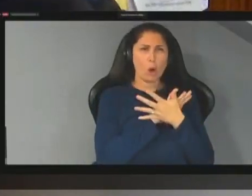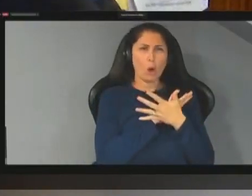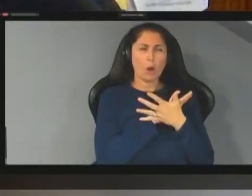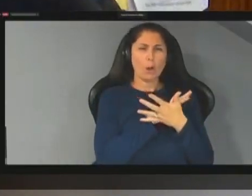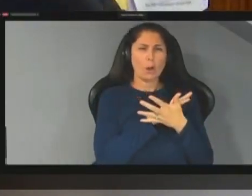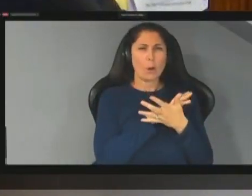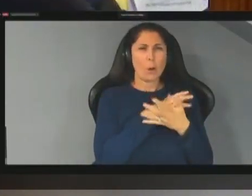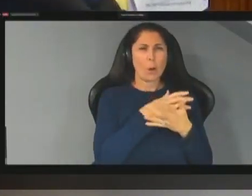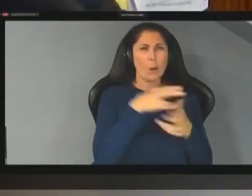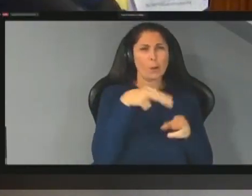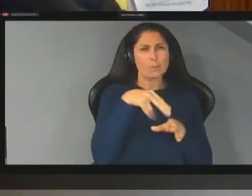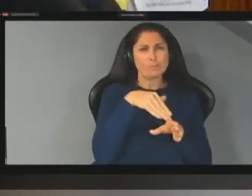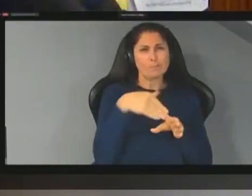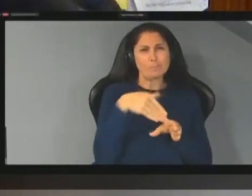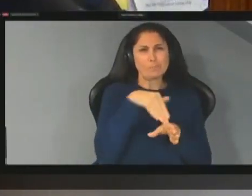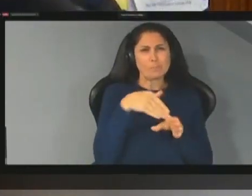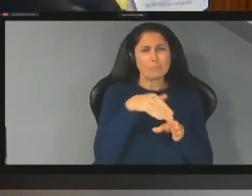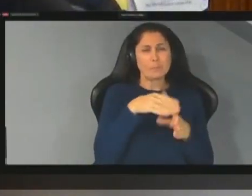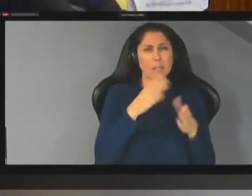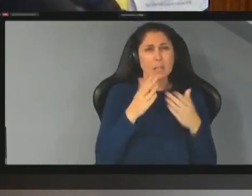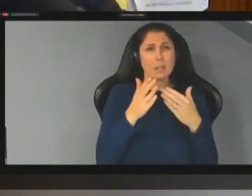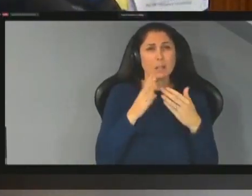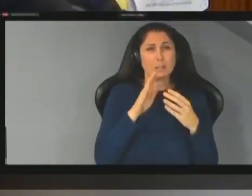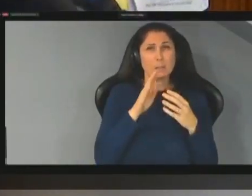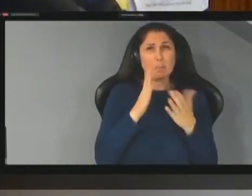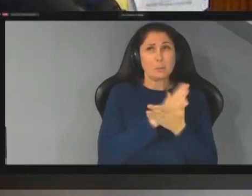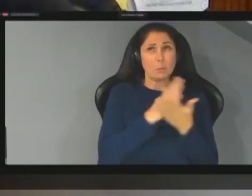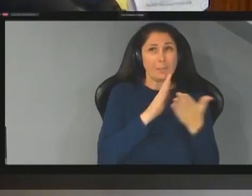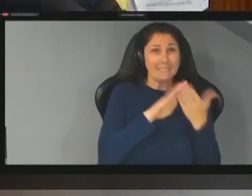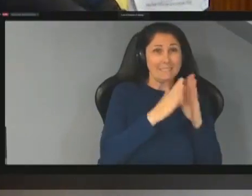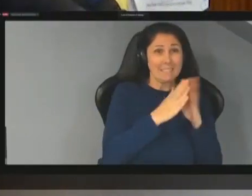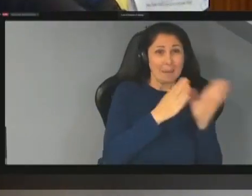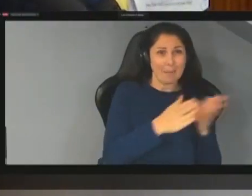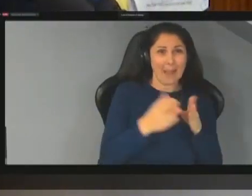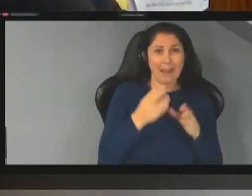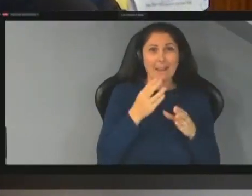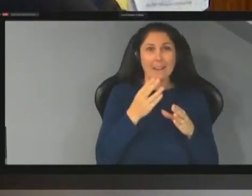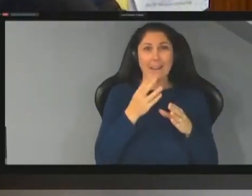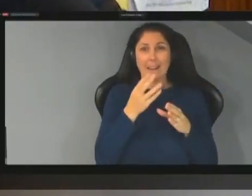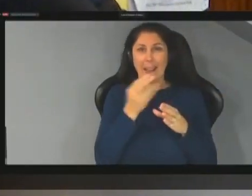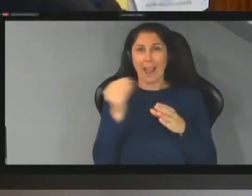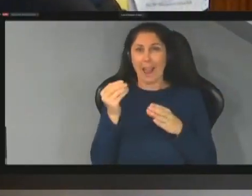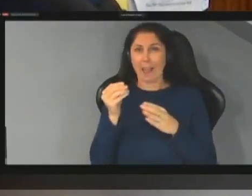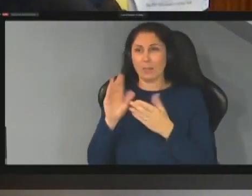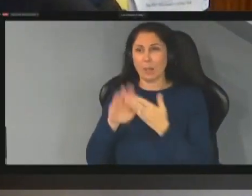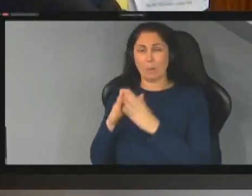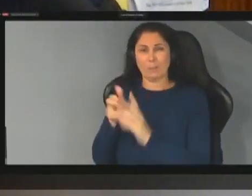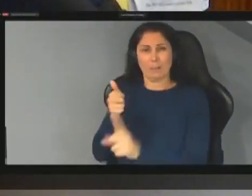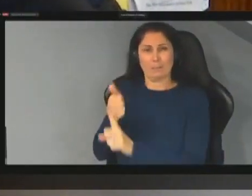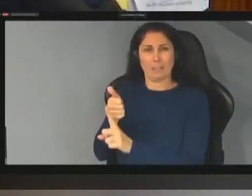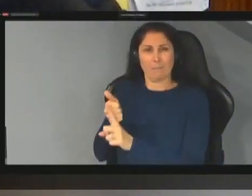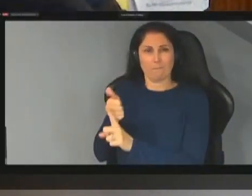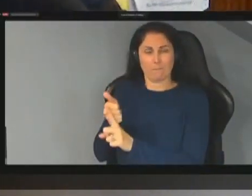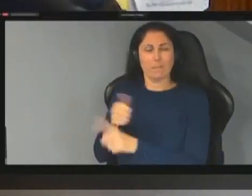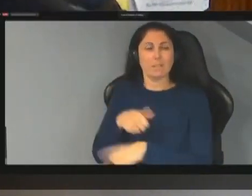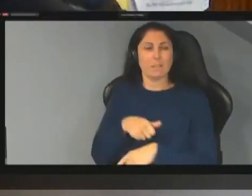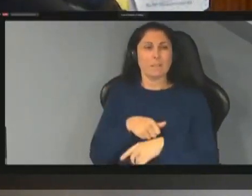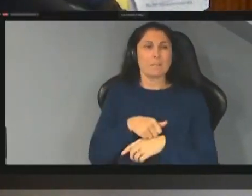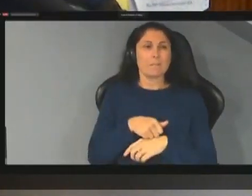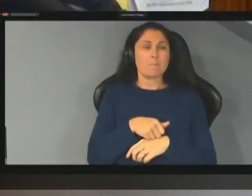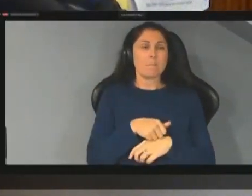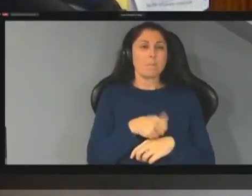city planning initiating that engagement and communities themselves. And I think also that I